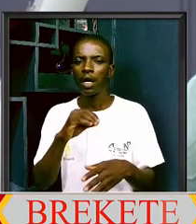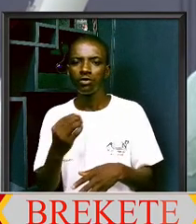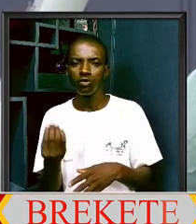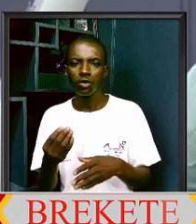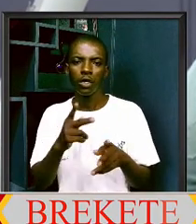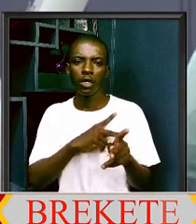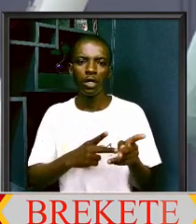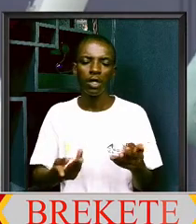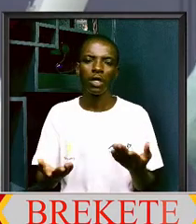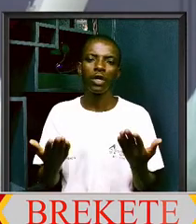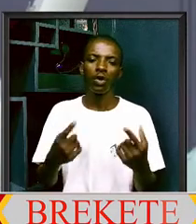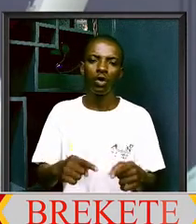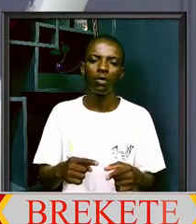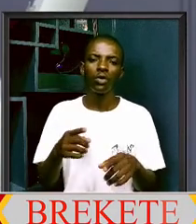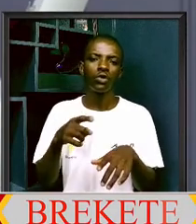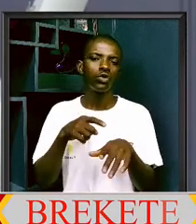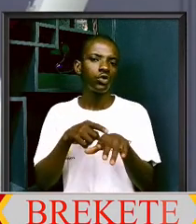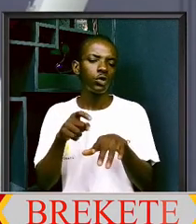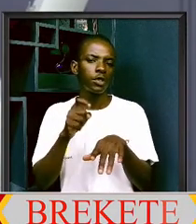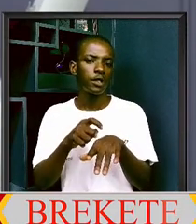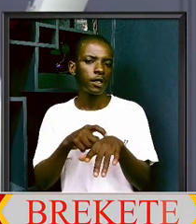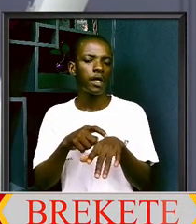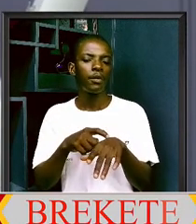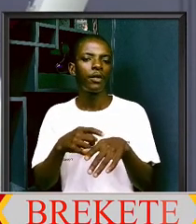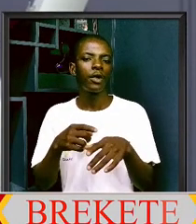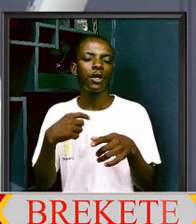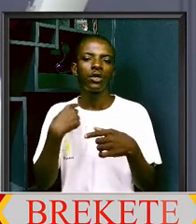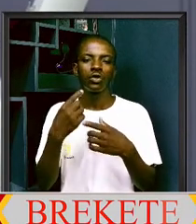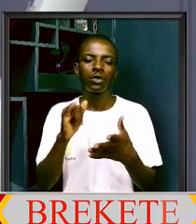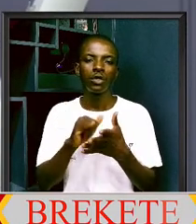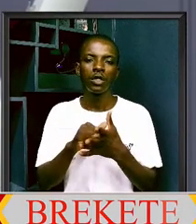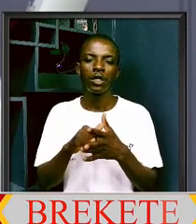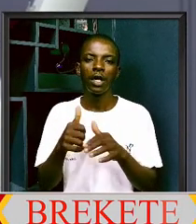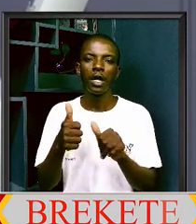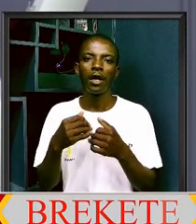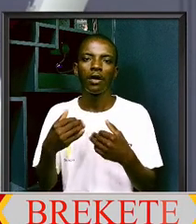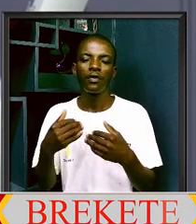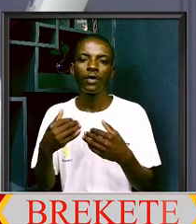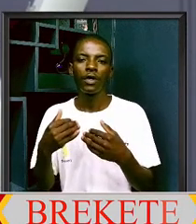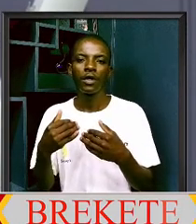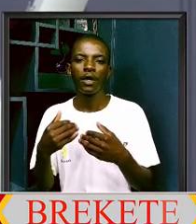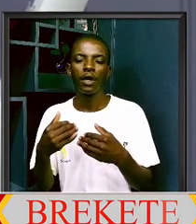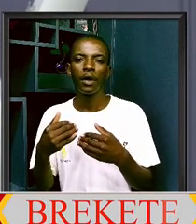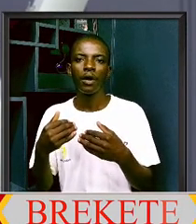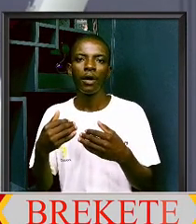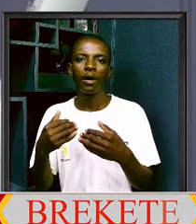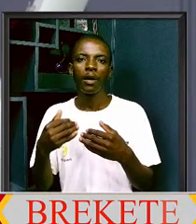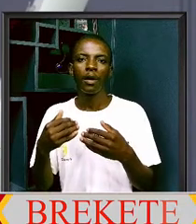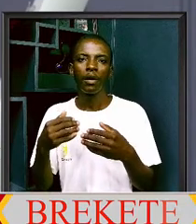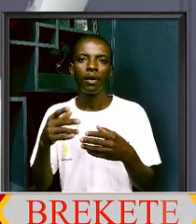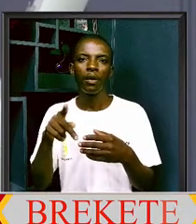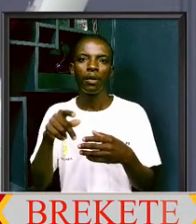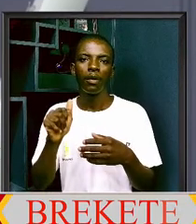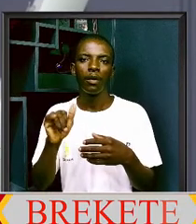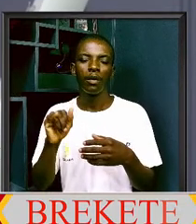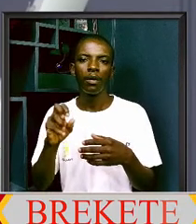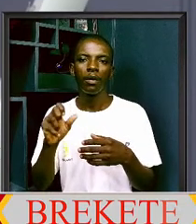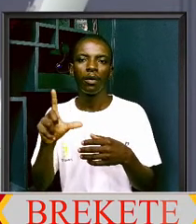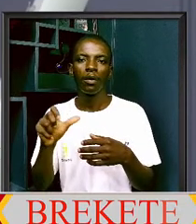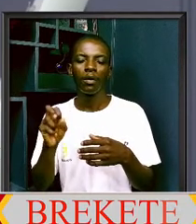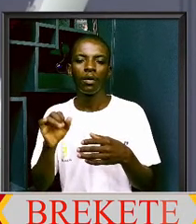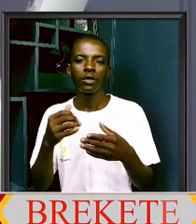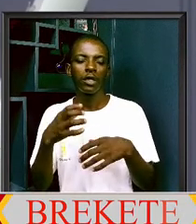King come come during in time he come talk say every Palace God way day he go